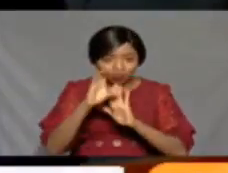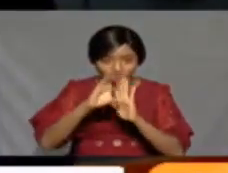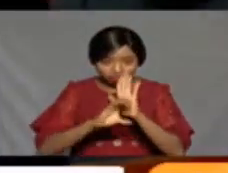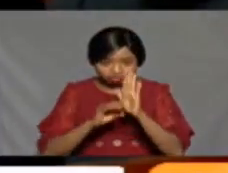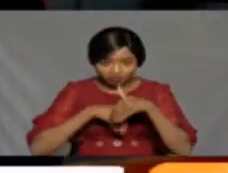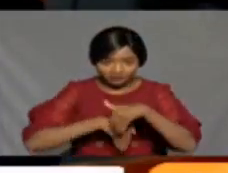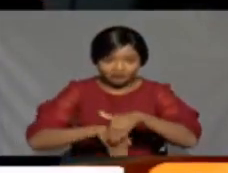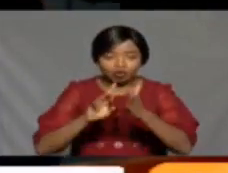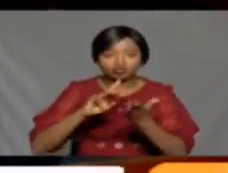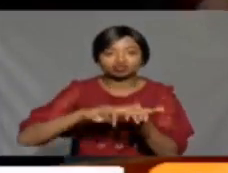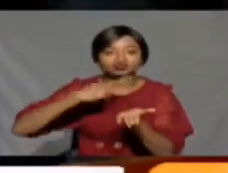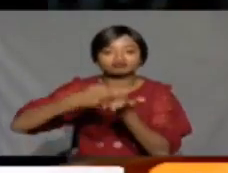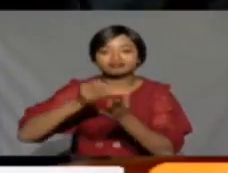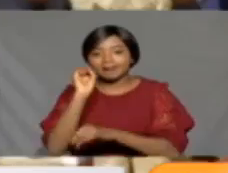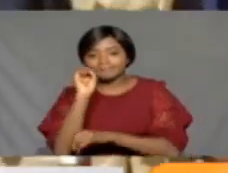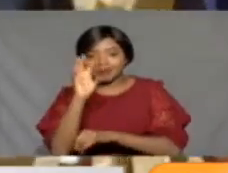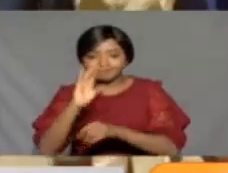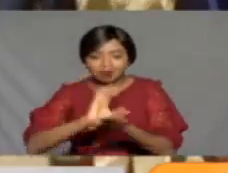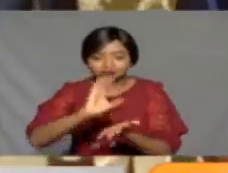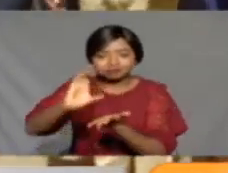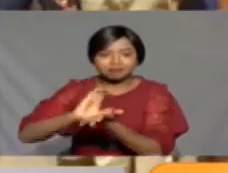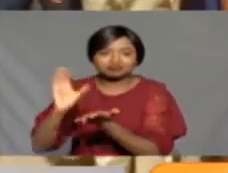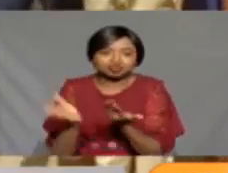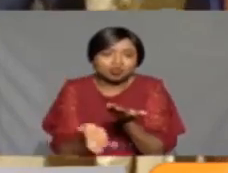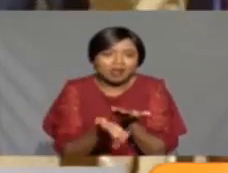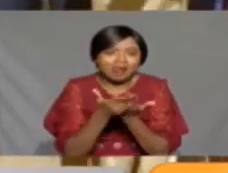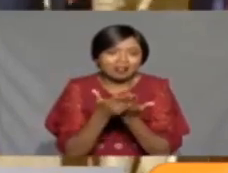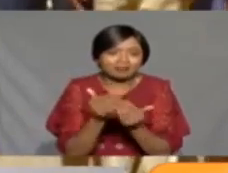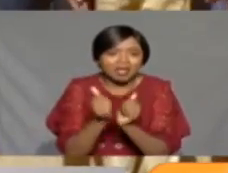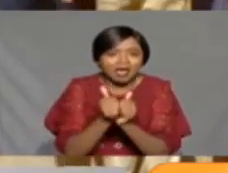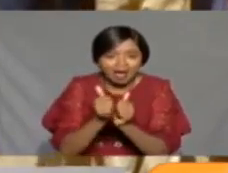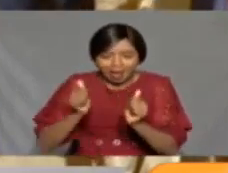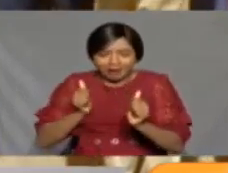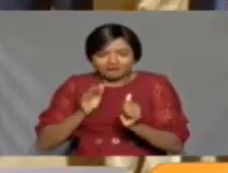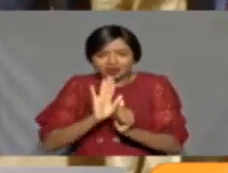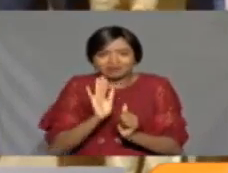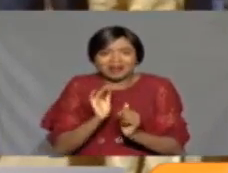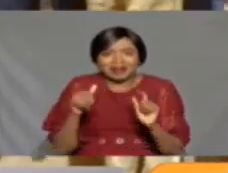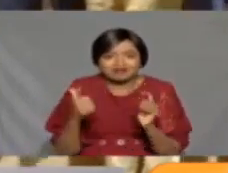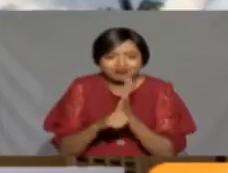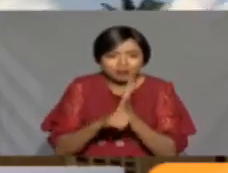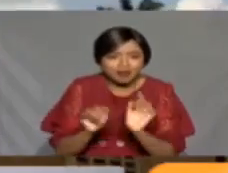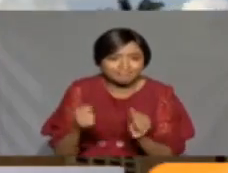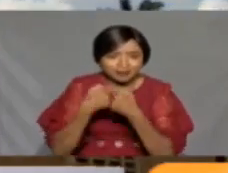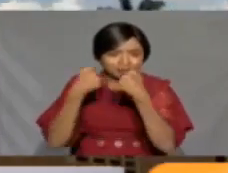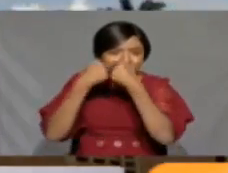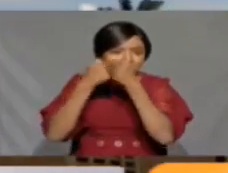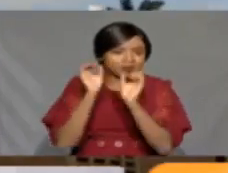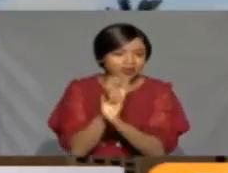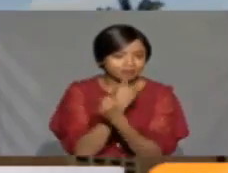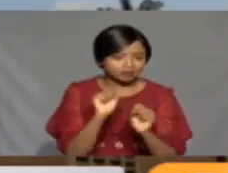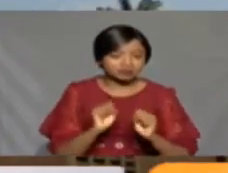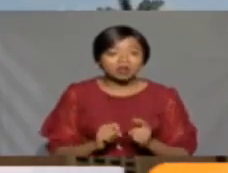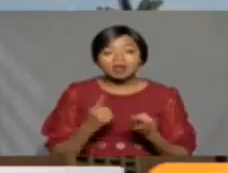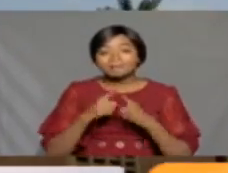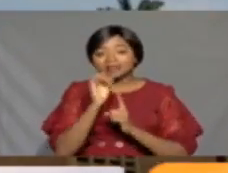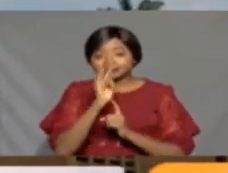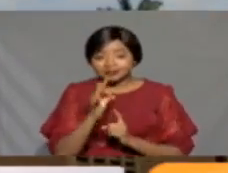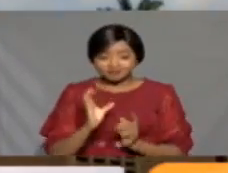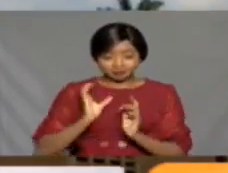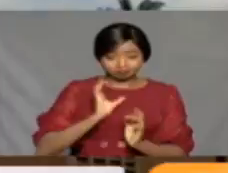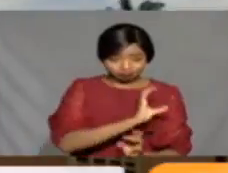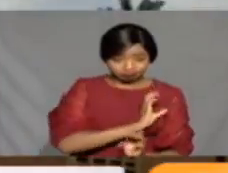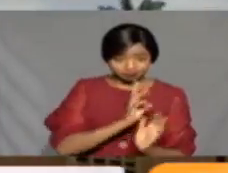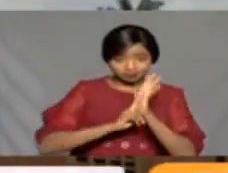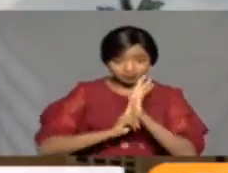of revenue process in future to avert the crisis being witnessed. Notable changes in the mediation committee saw the number of